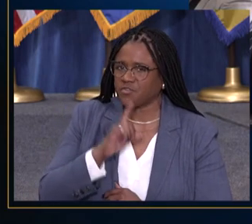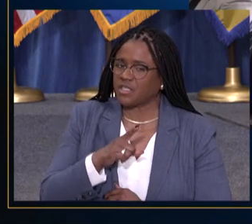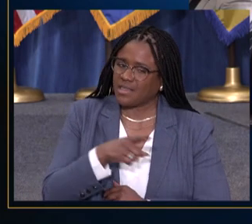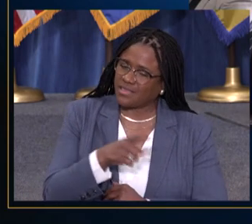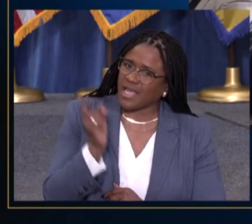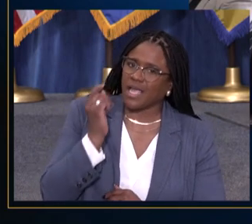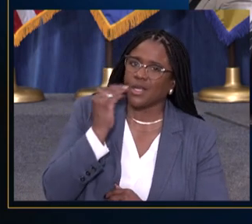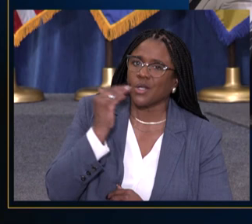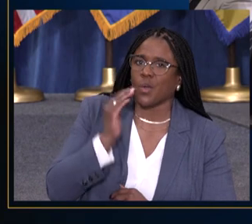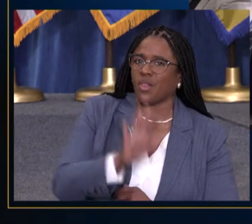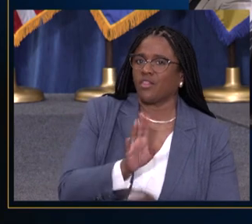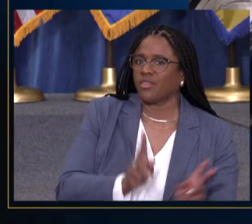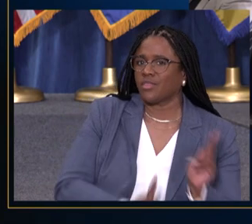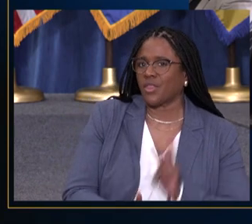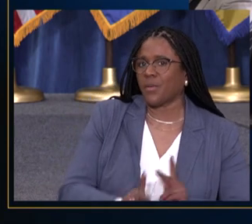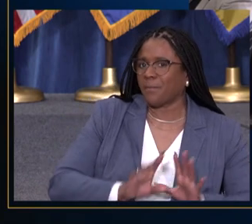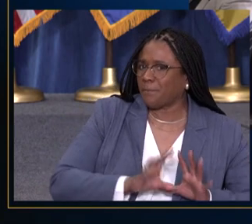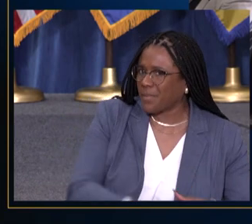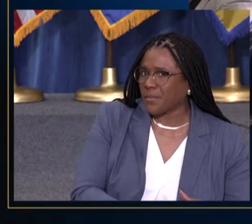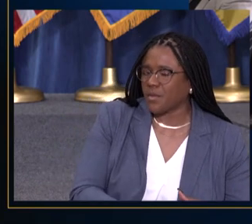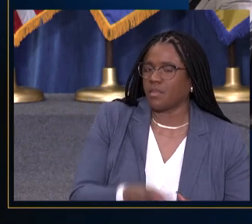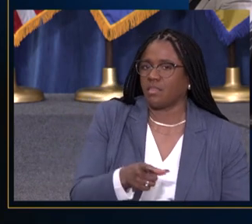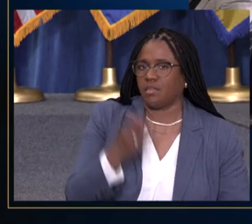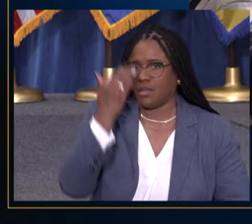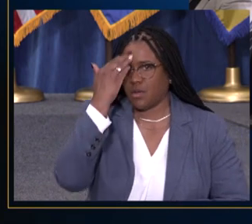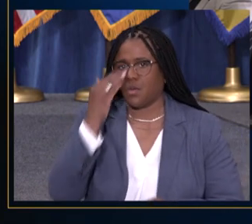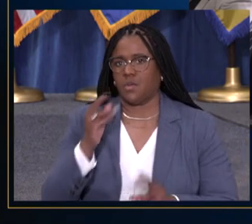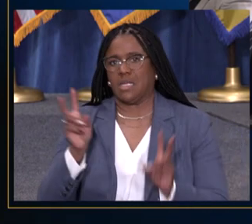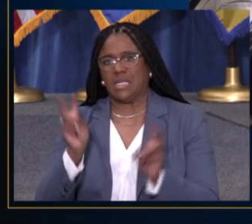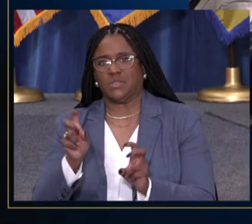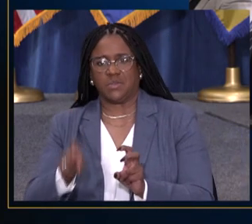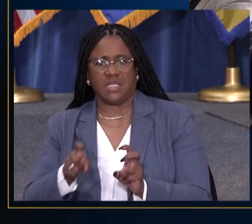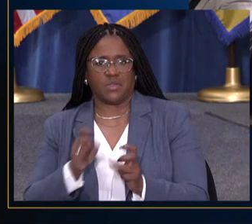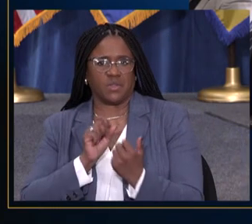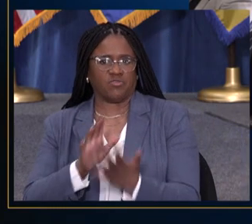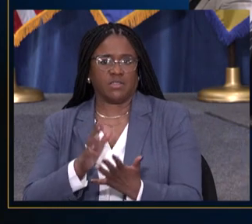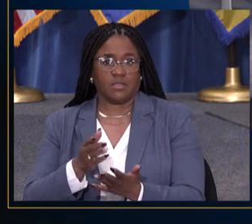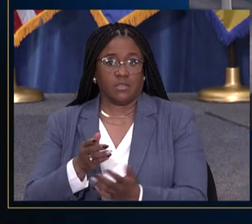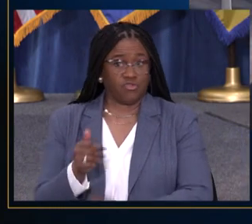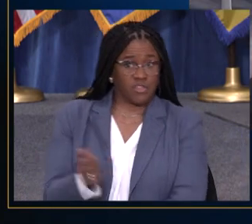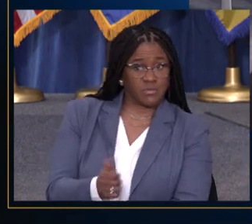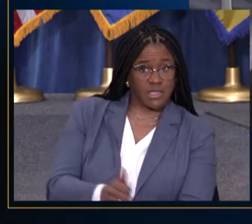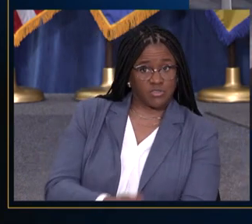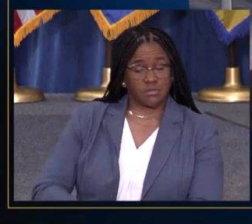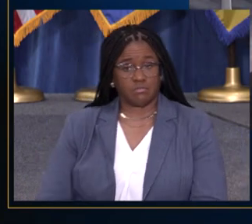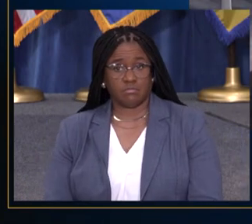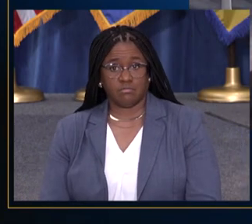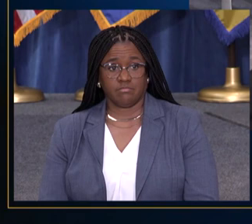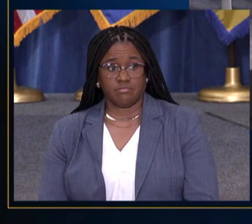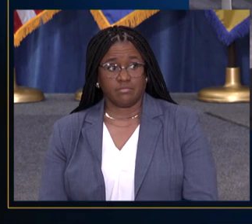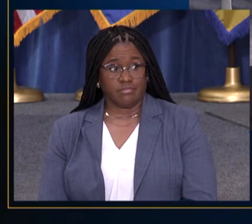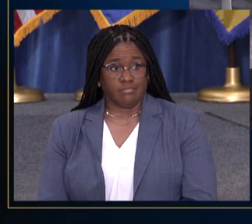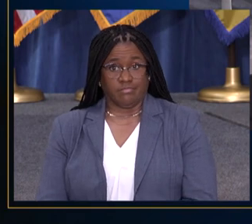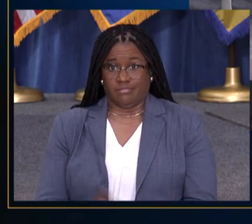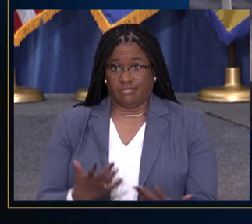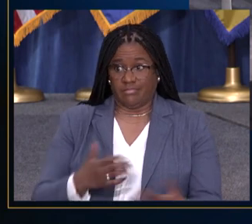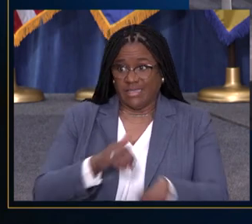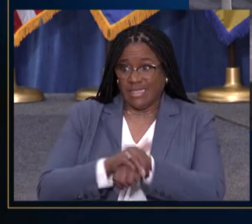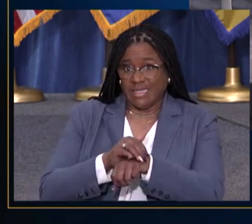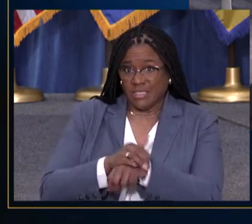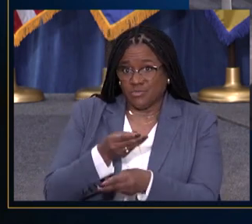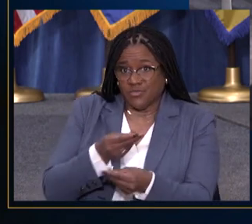the populations they serve. They know the issues that need to be addressed. Is it transportation? Do we have limited English proficient